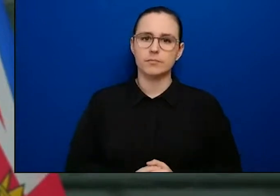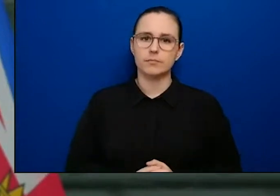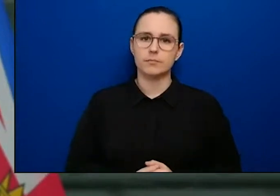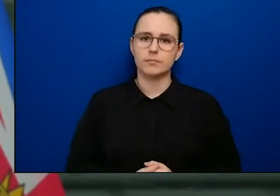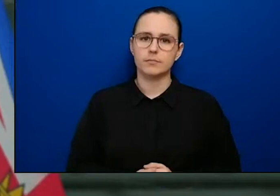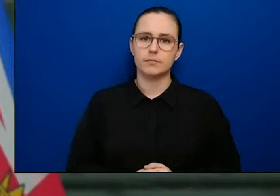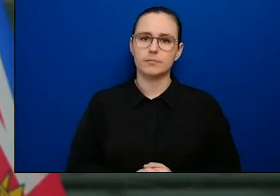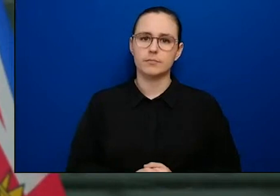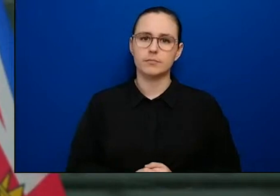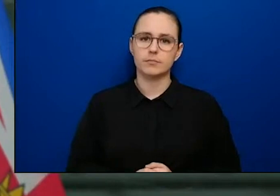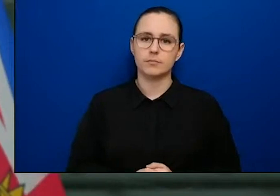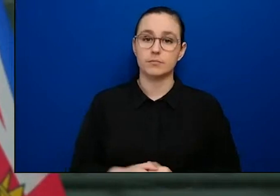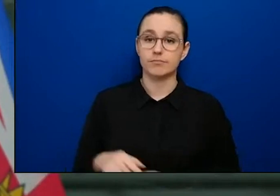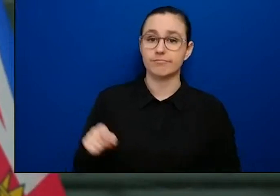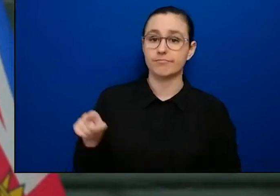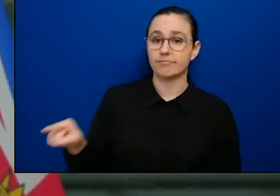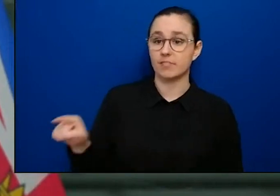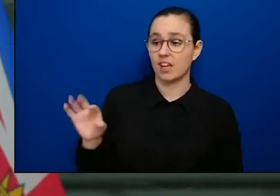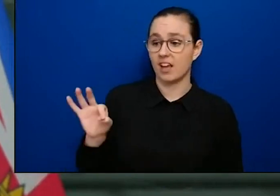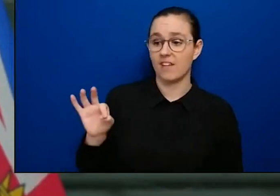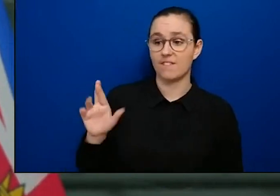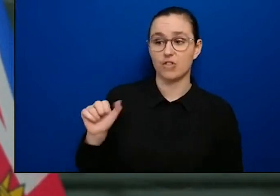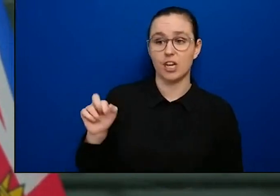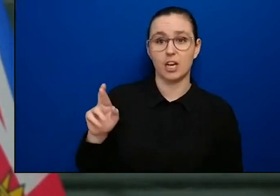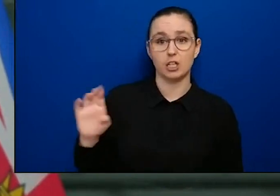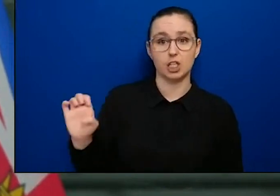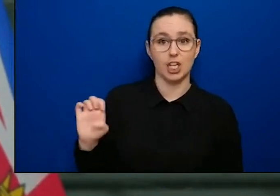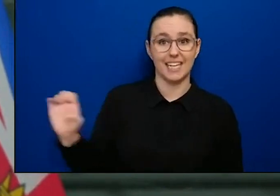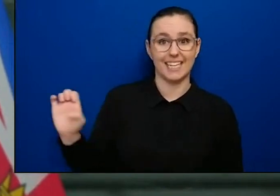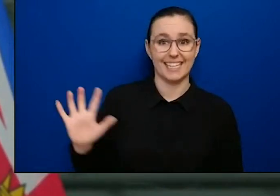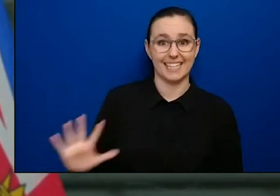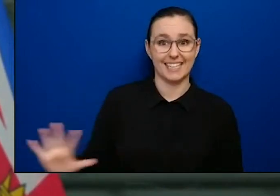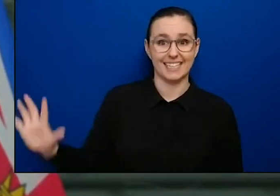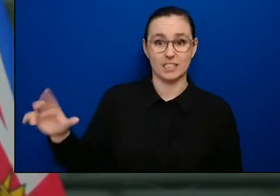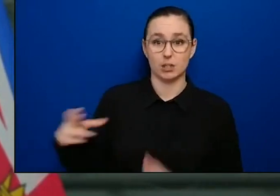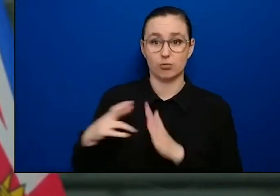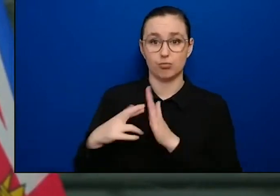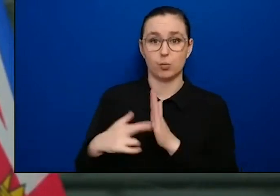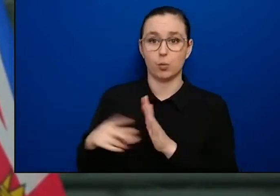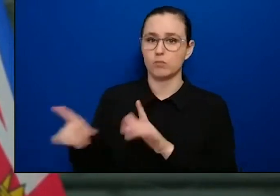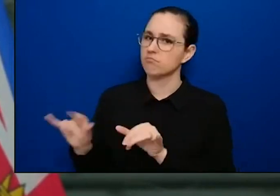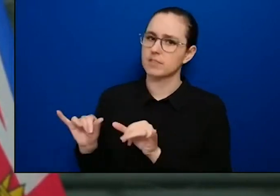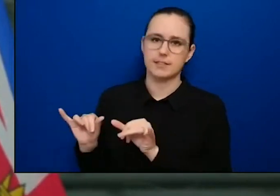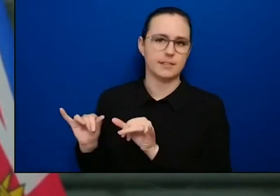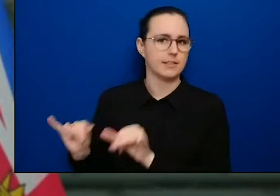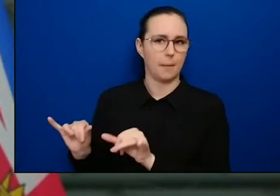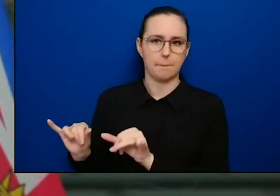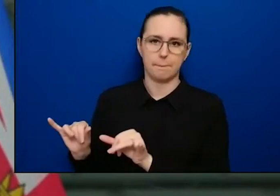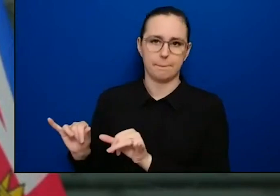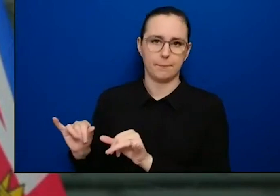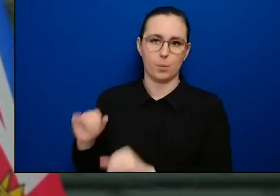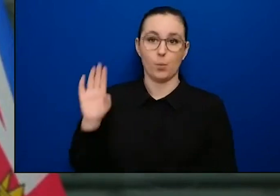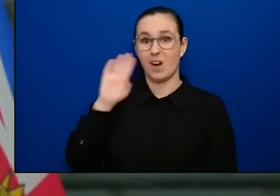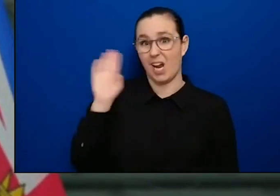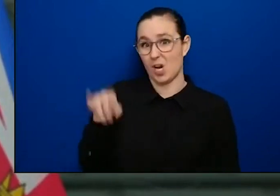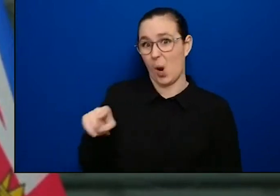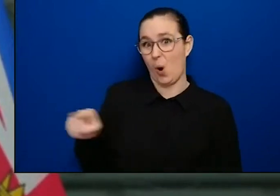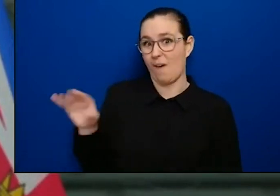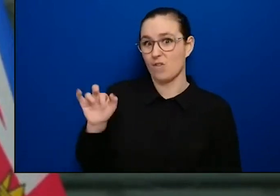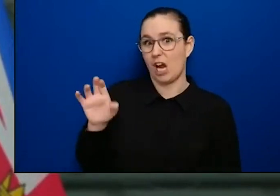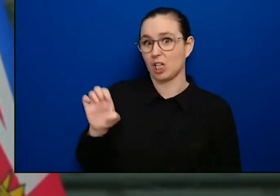East region will remain the same. We know there are many things that people are dealing with in Fraser East right now.